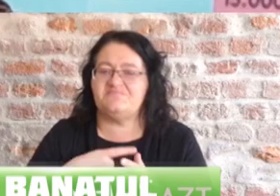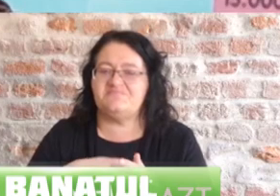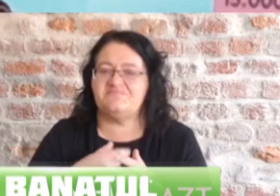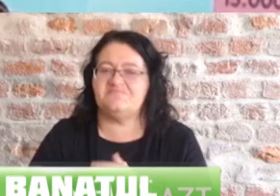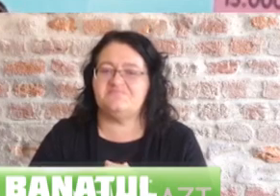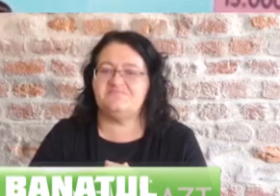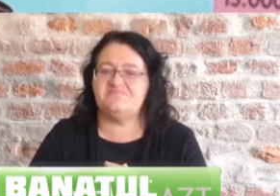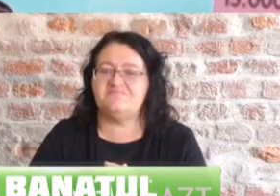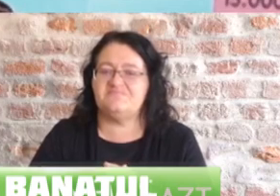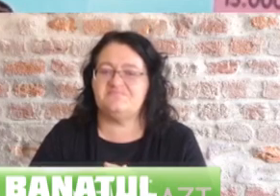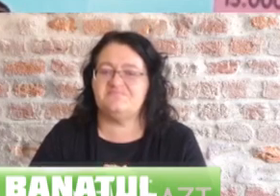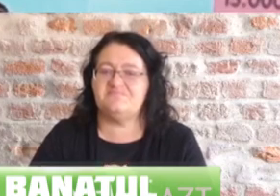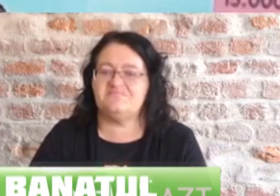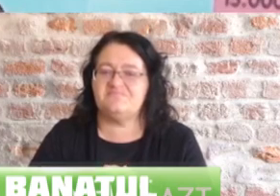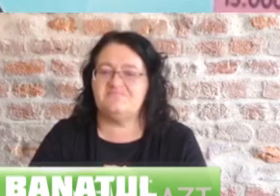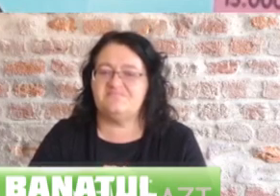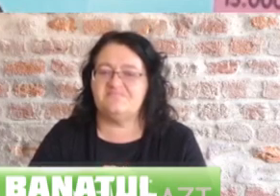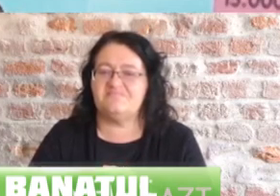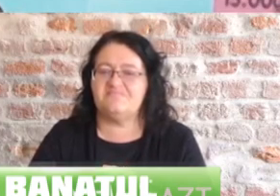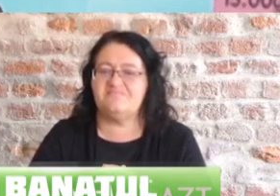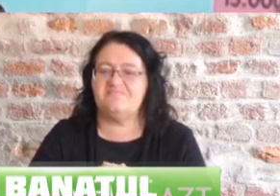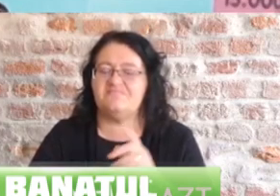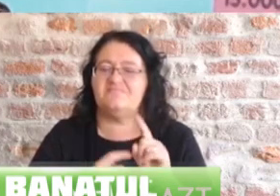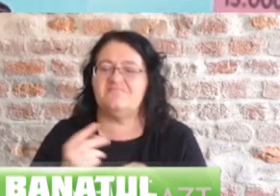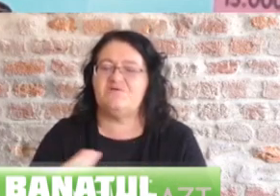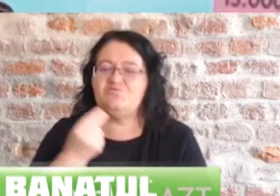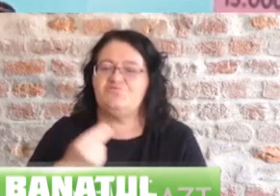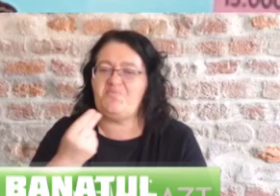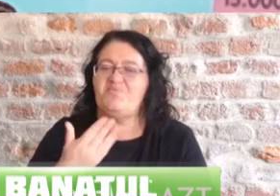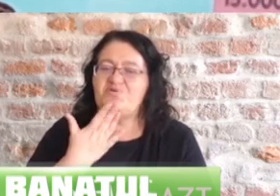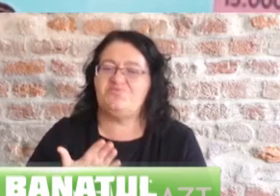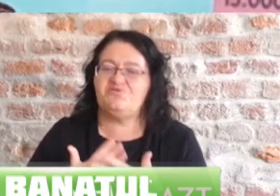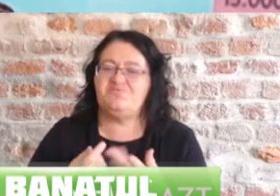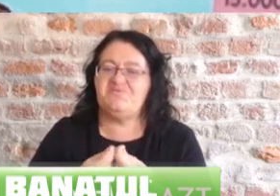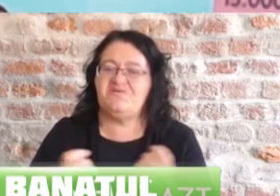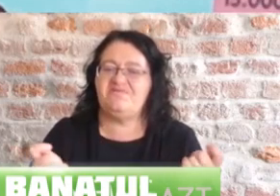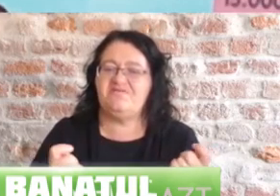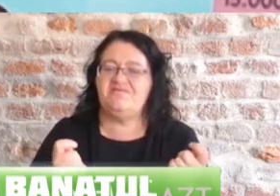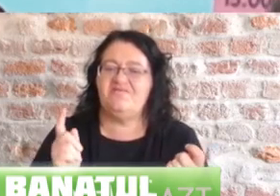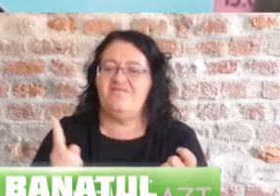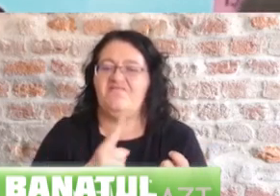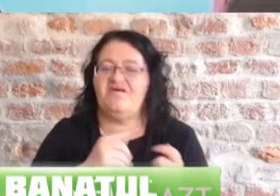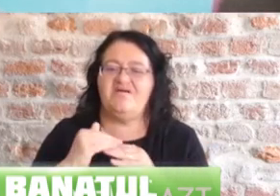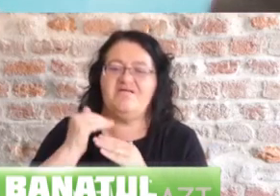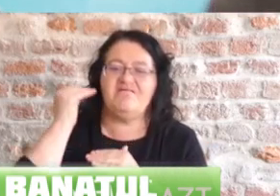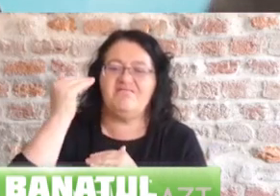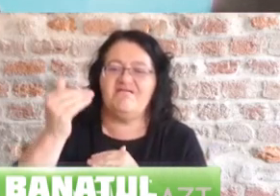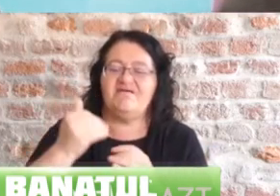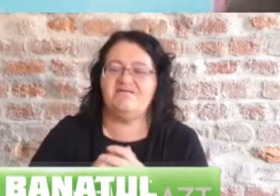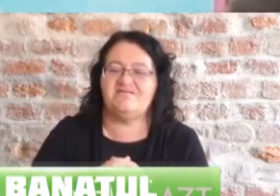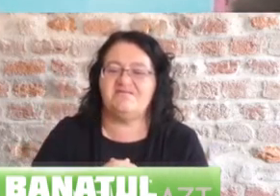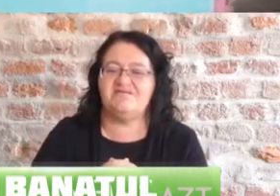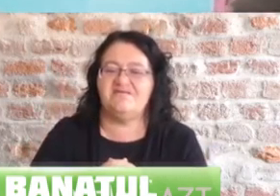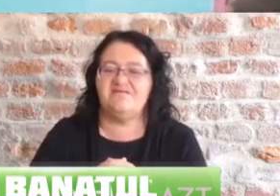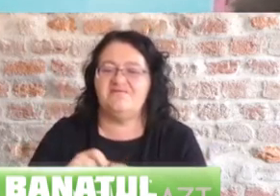selected mentions and prize-winning projects best satisfied them, having the highest coherence